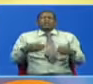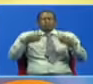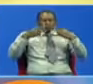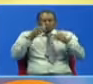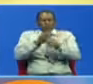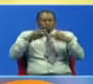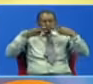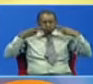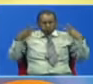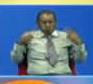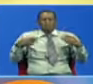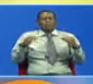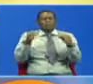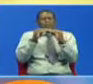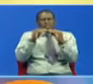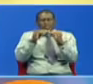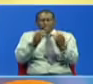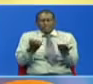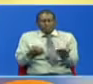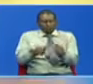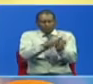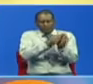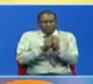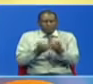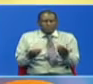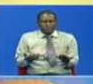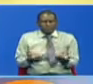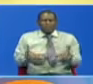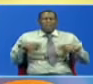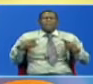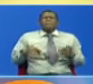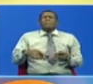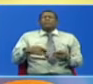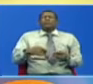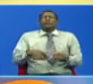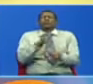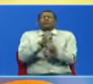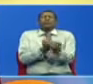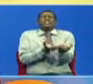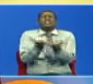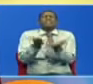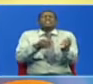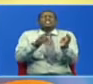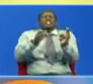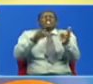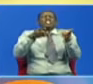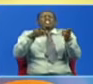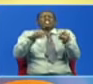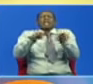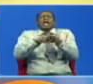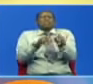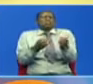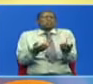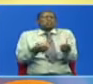people congregating together, people going about their businesses as